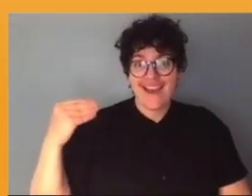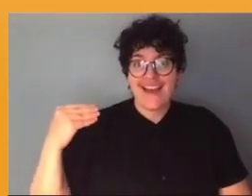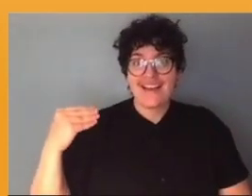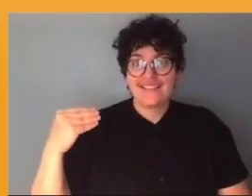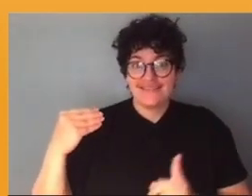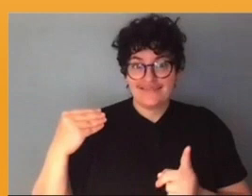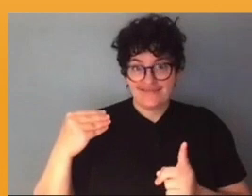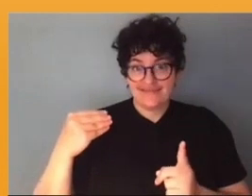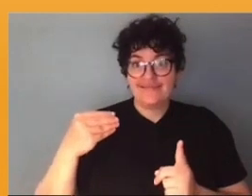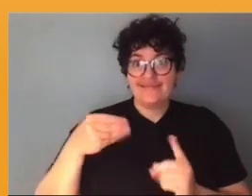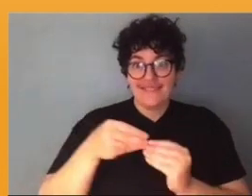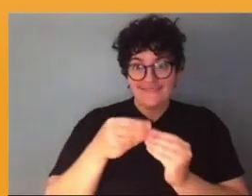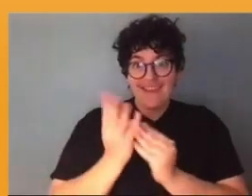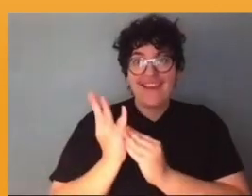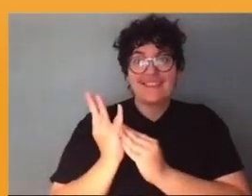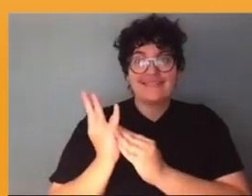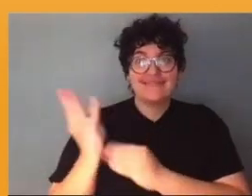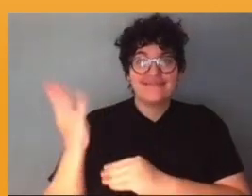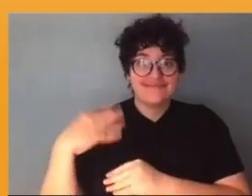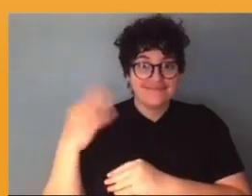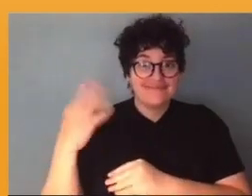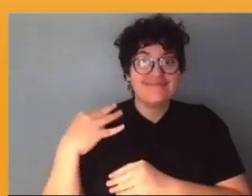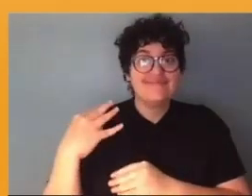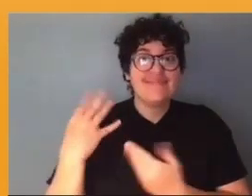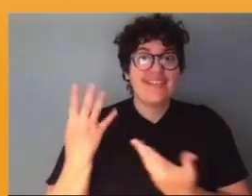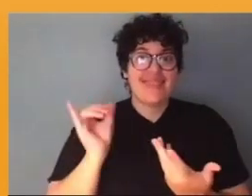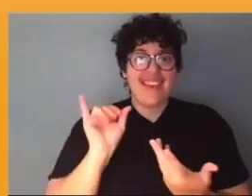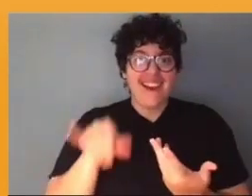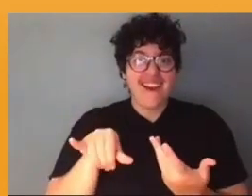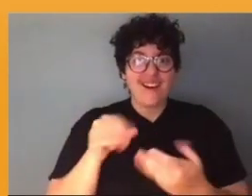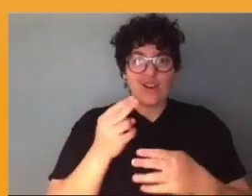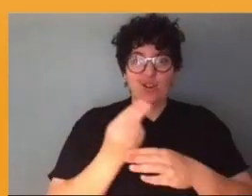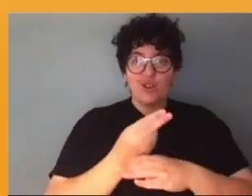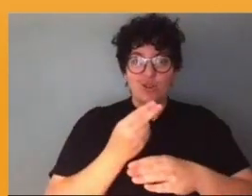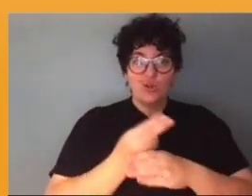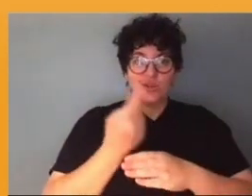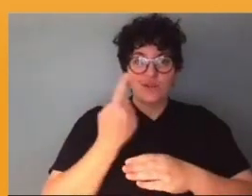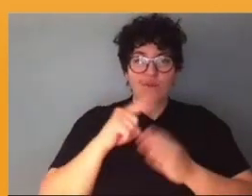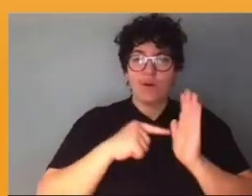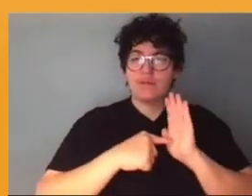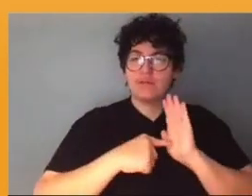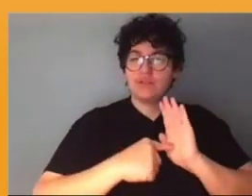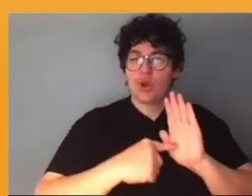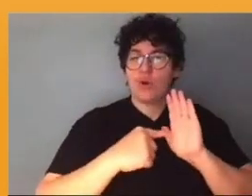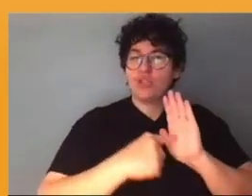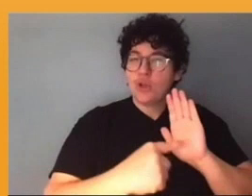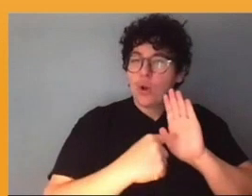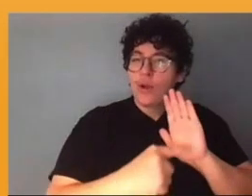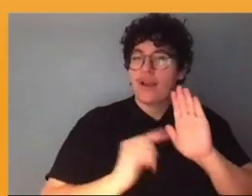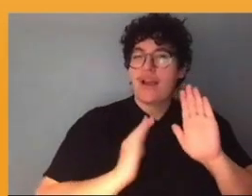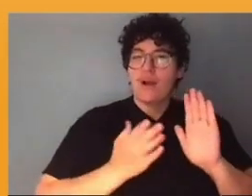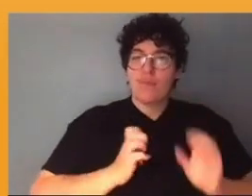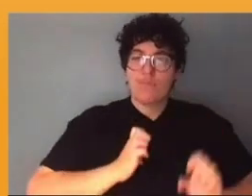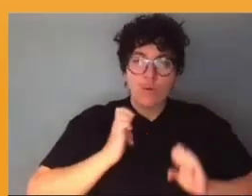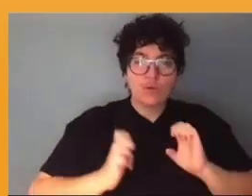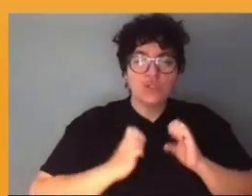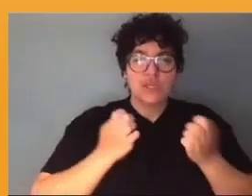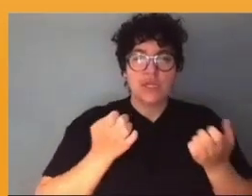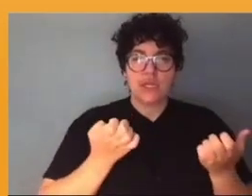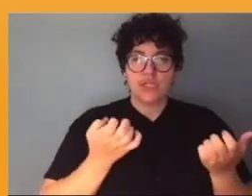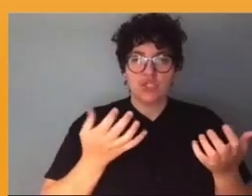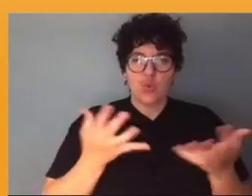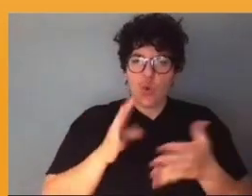fans to indicate our emotions and what we're talking about, we're trying